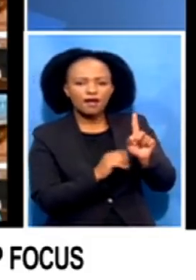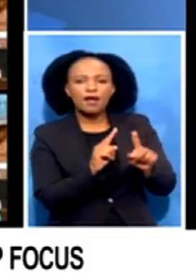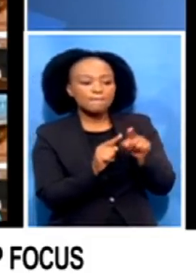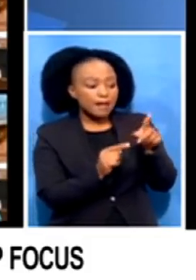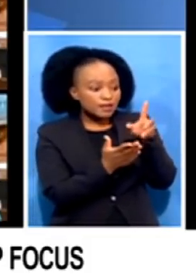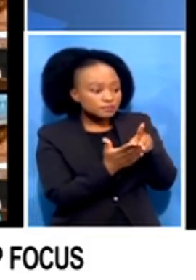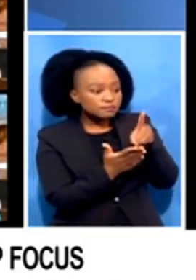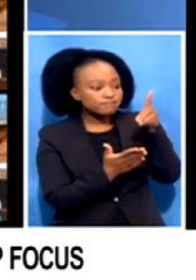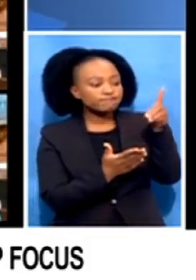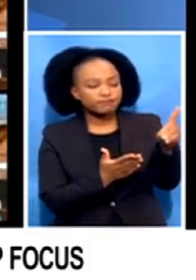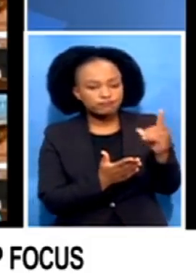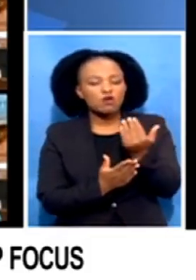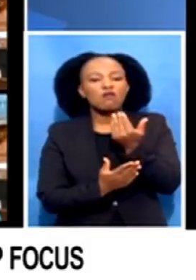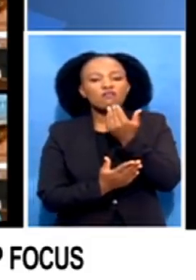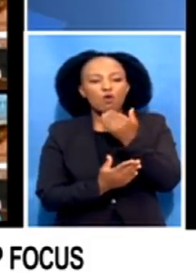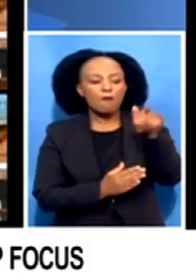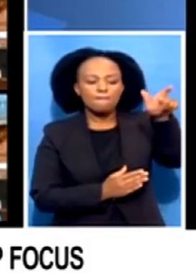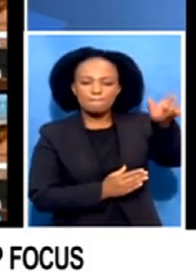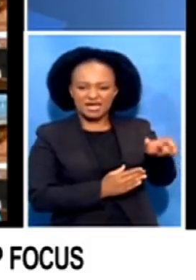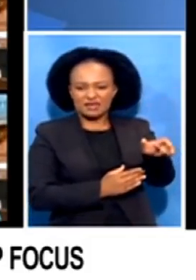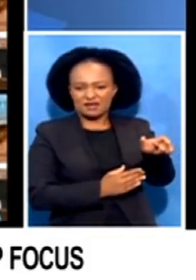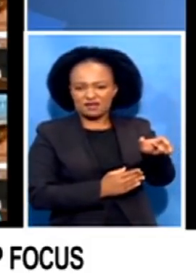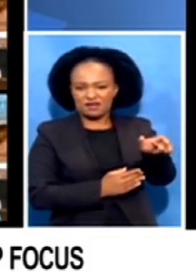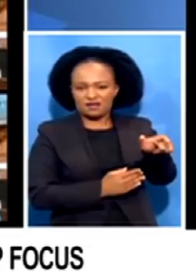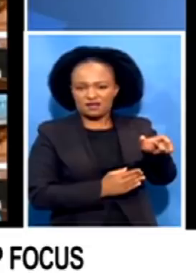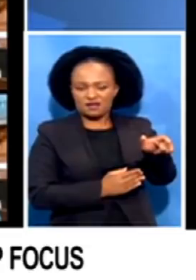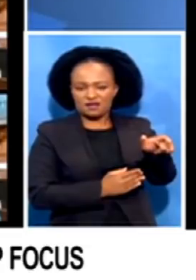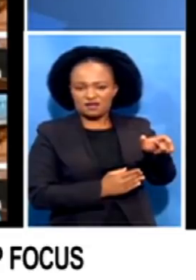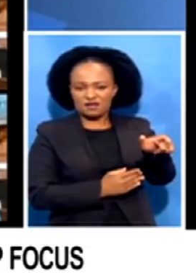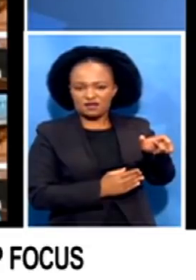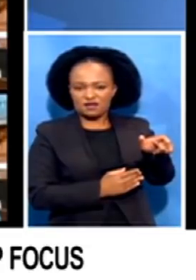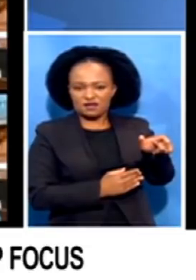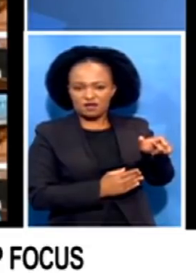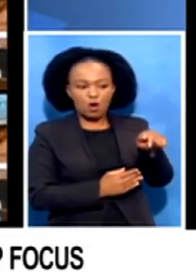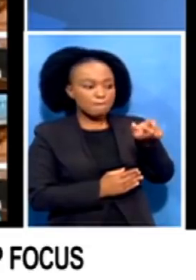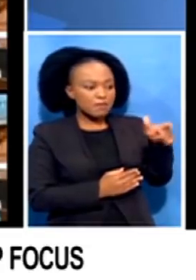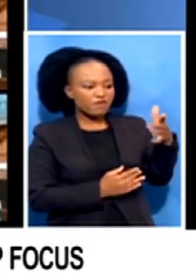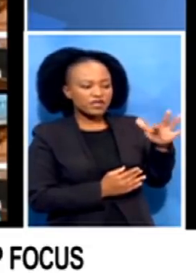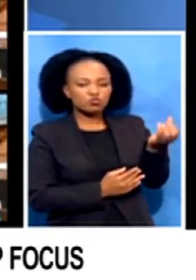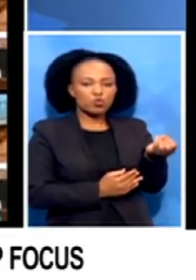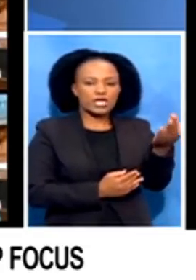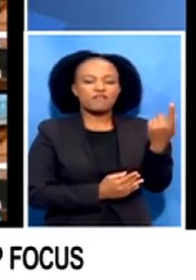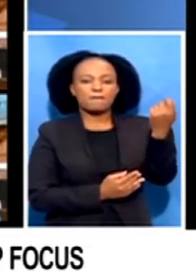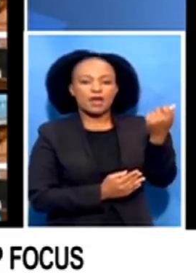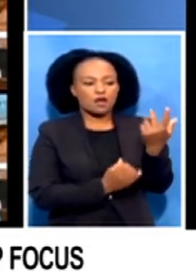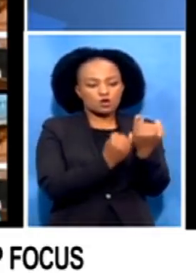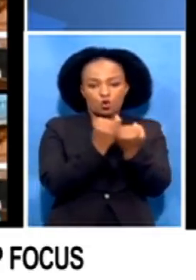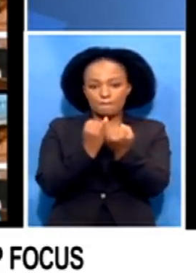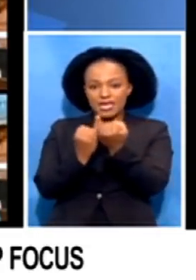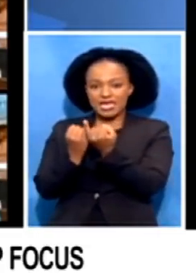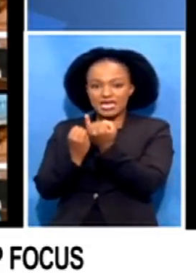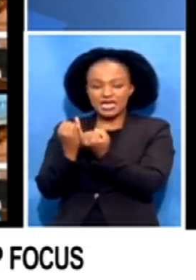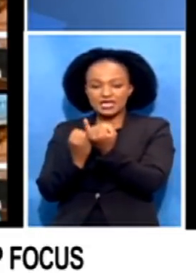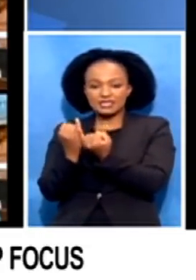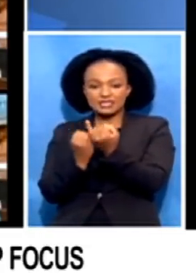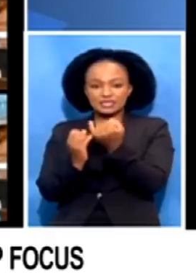person with those that were around him to compete and defeat their own colleagues in the party. It was